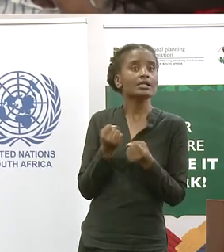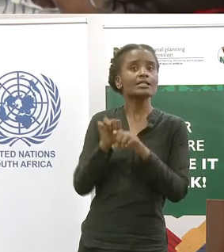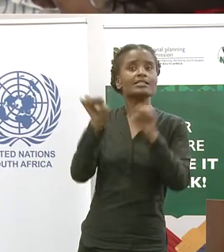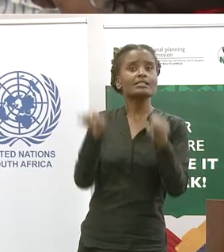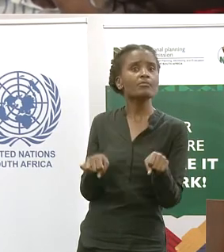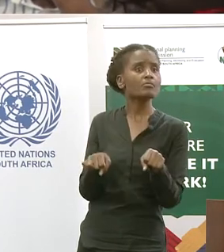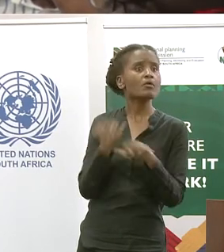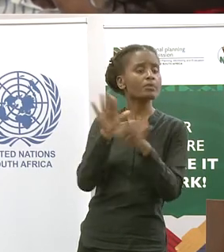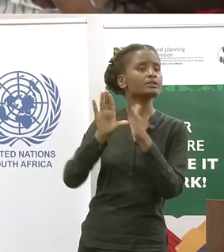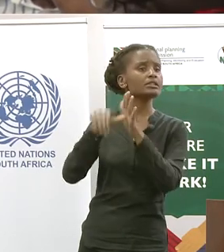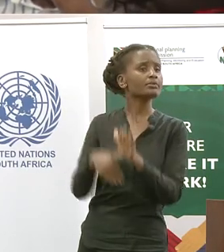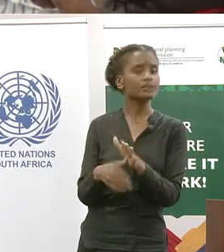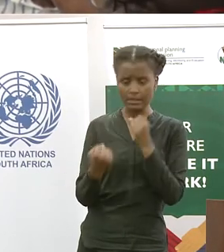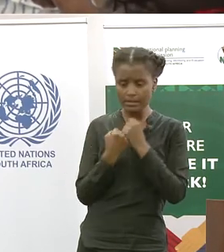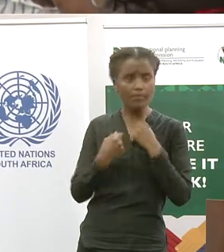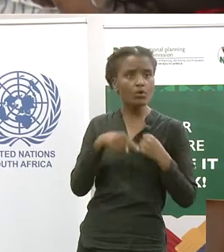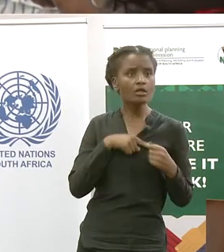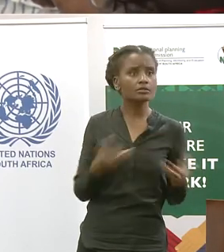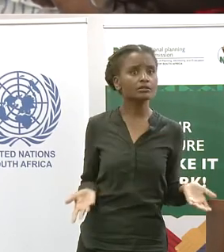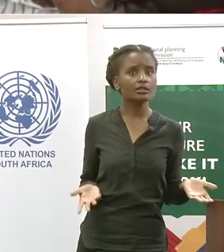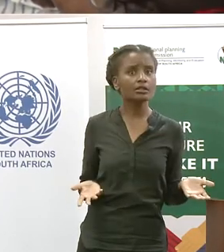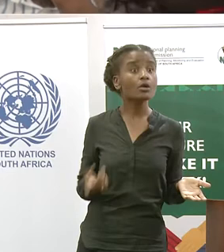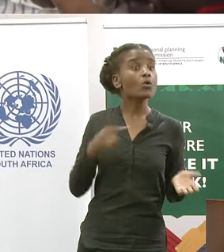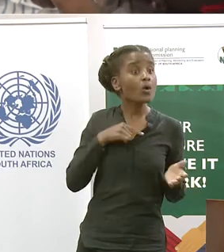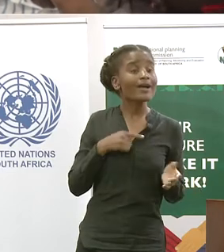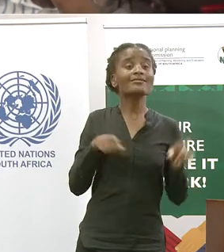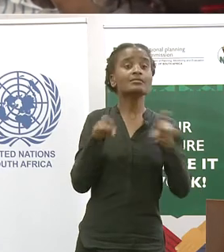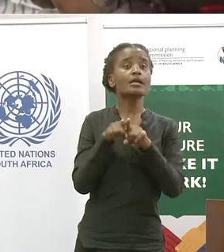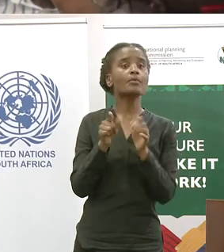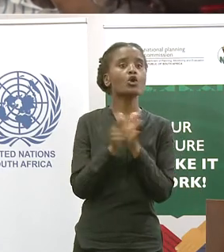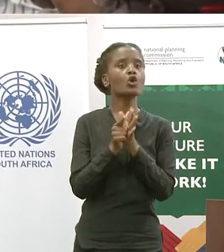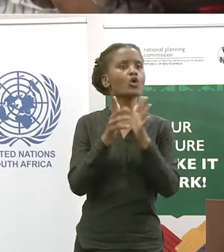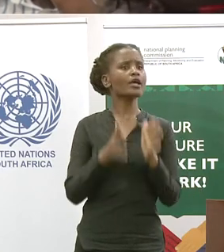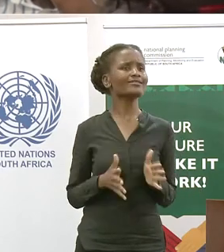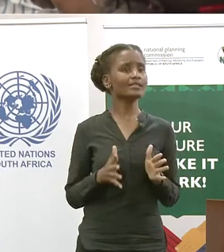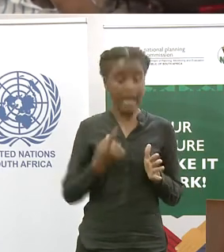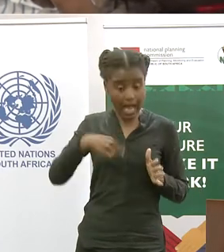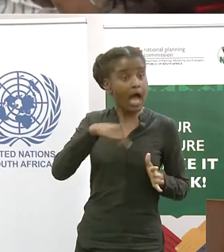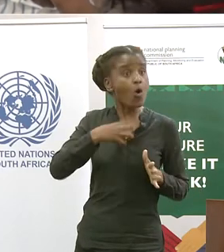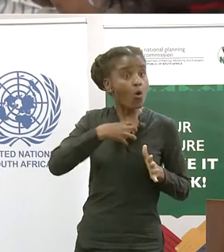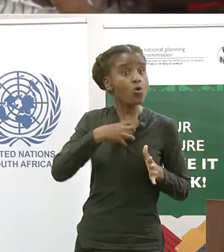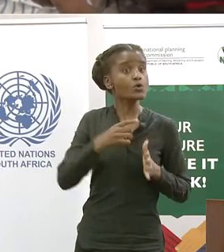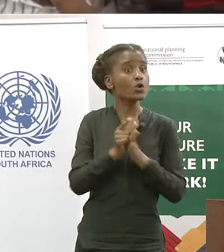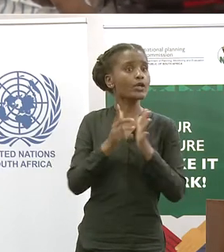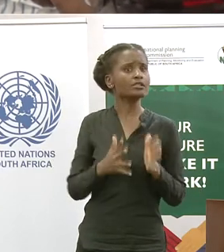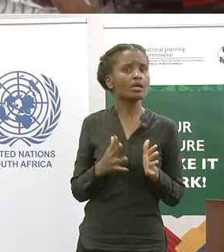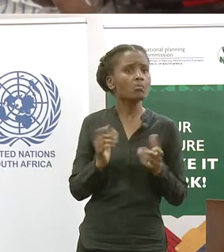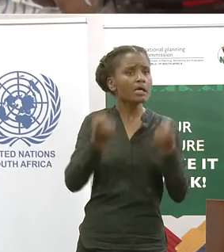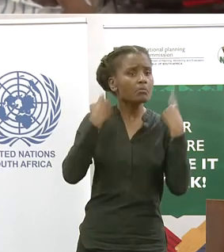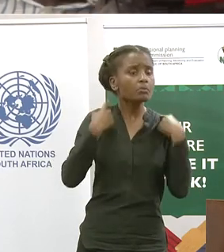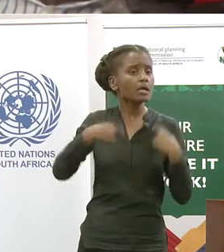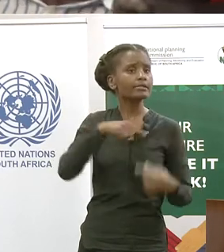can support us. Even our lawyers don't understand how to help us get from where we are to the next point. Thank you very